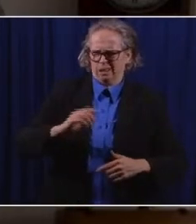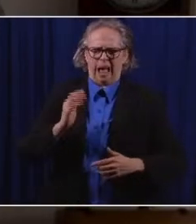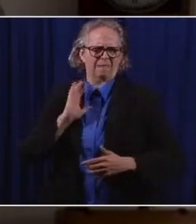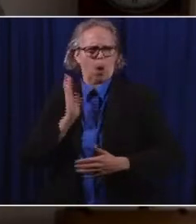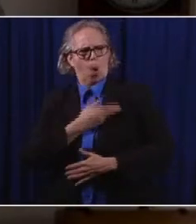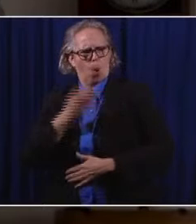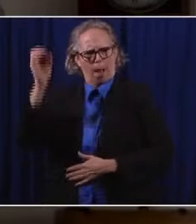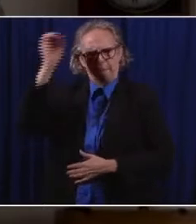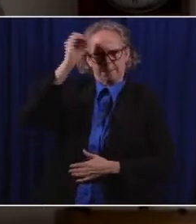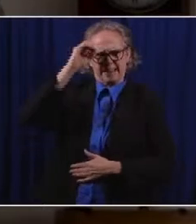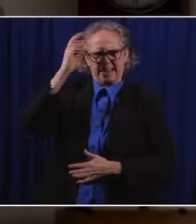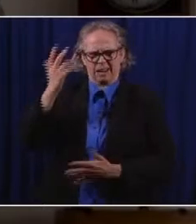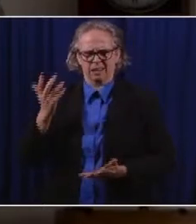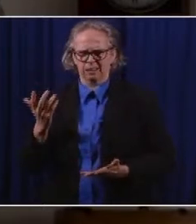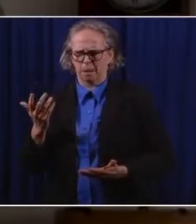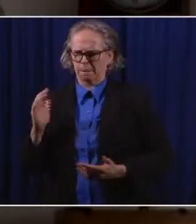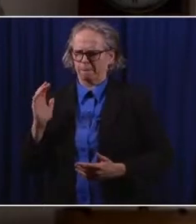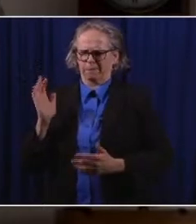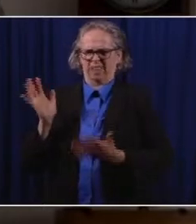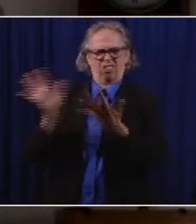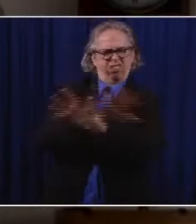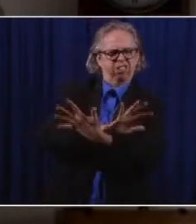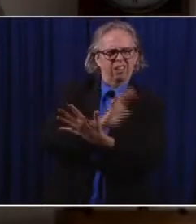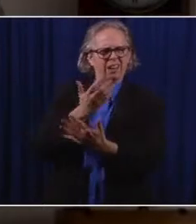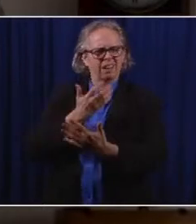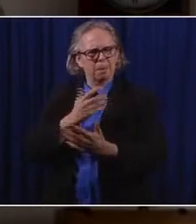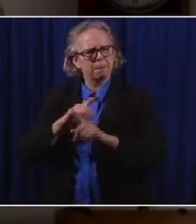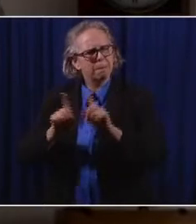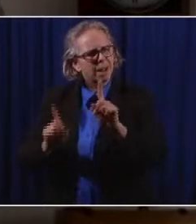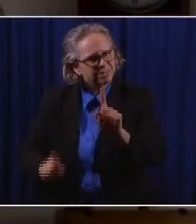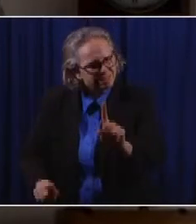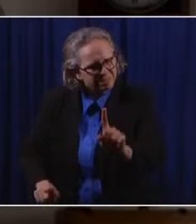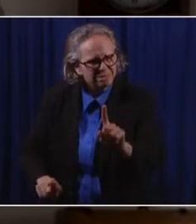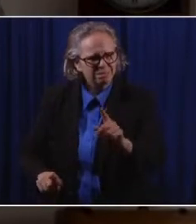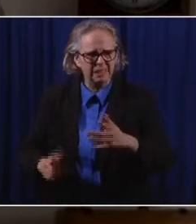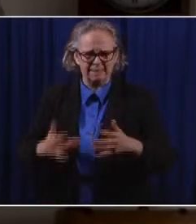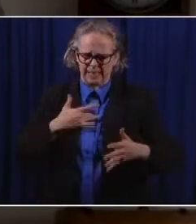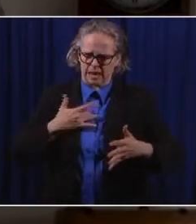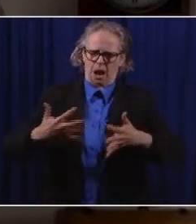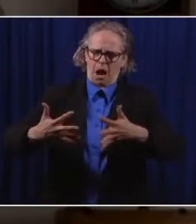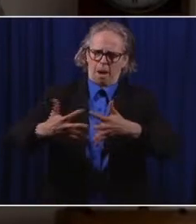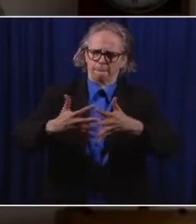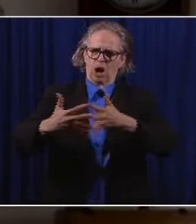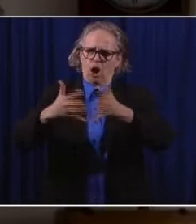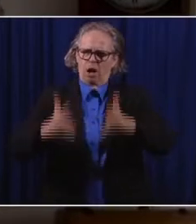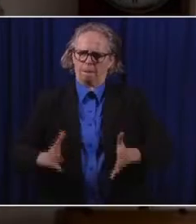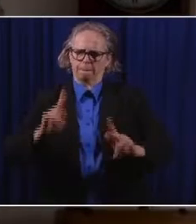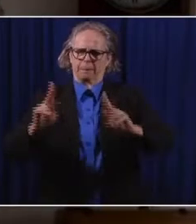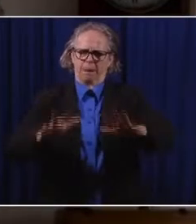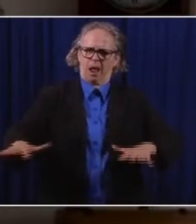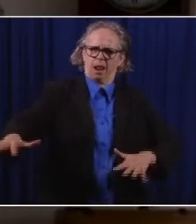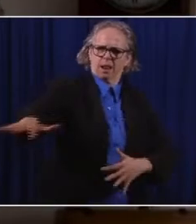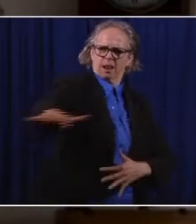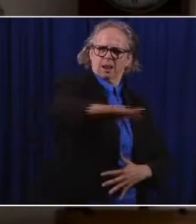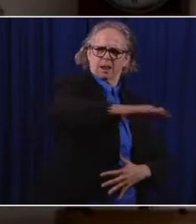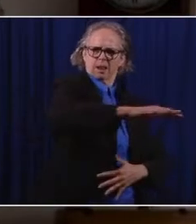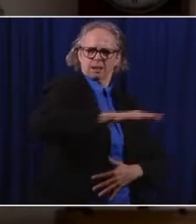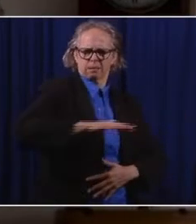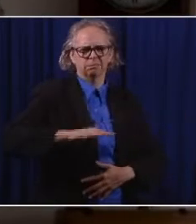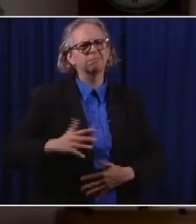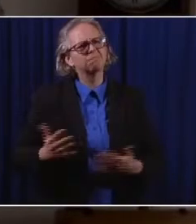However, I do believe that there can be agreement on what we as Americans have a right to see in the next